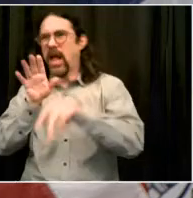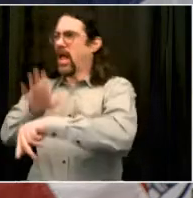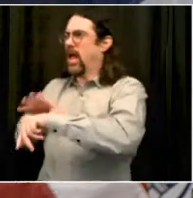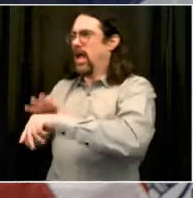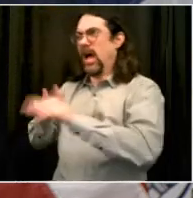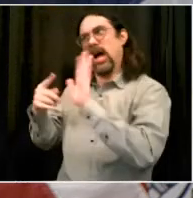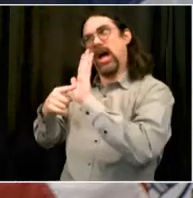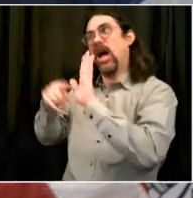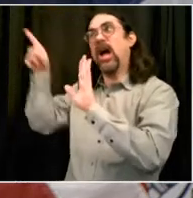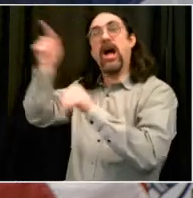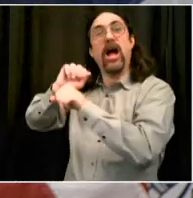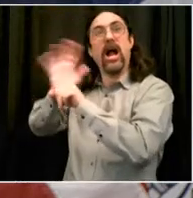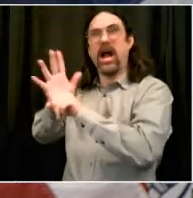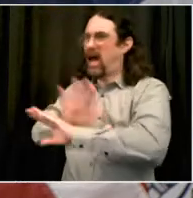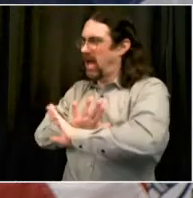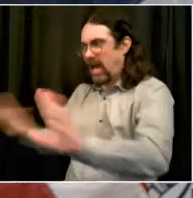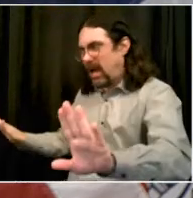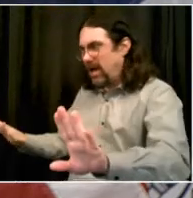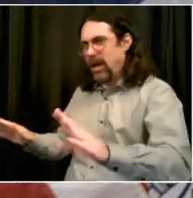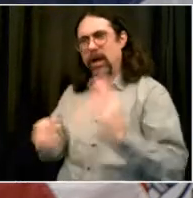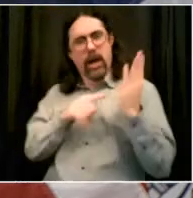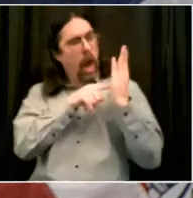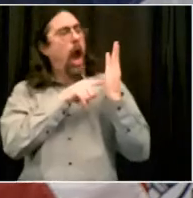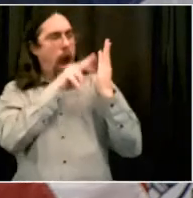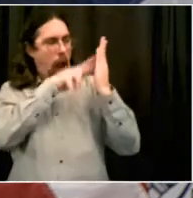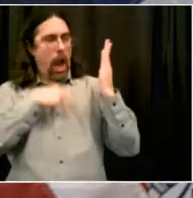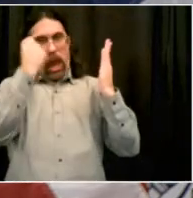You may be on mute.